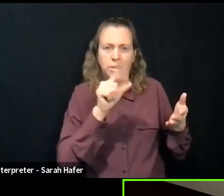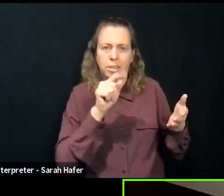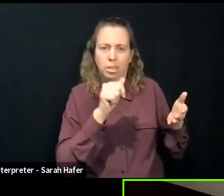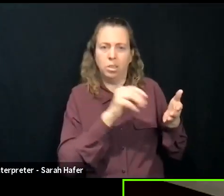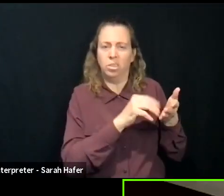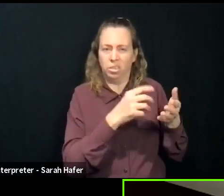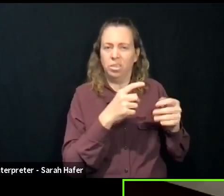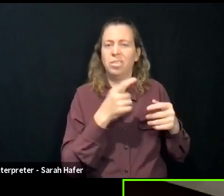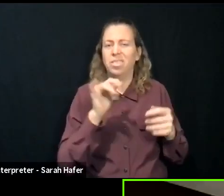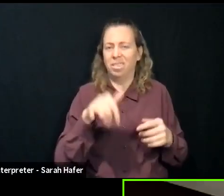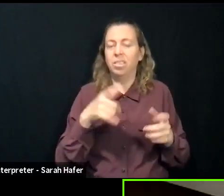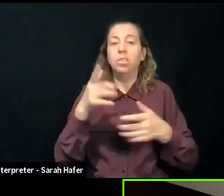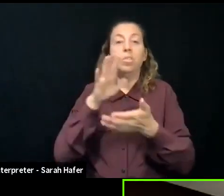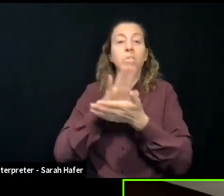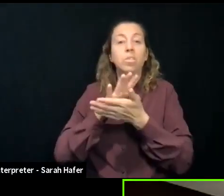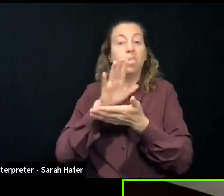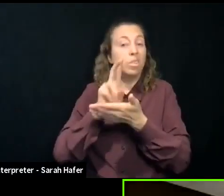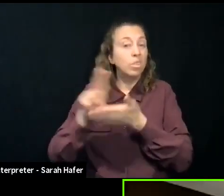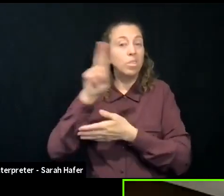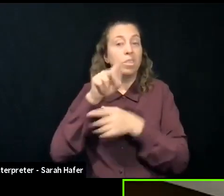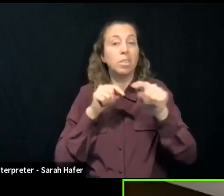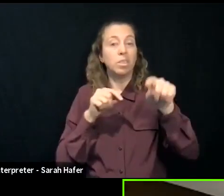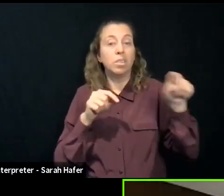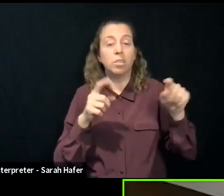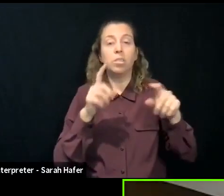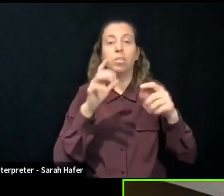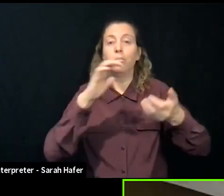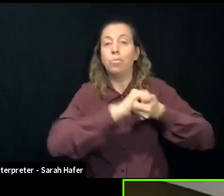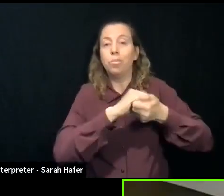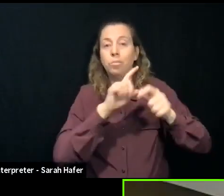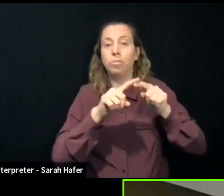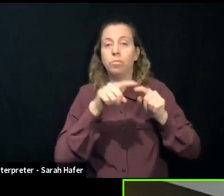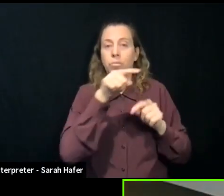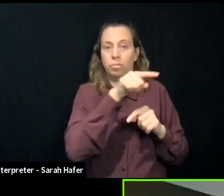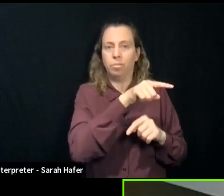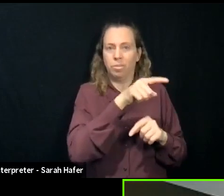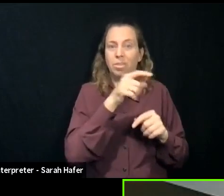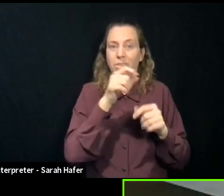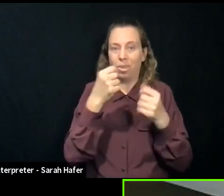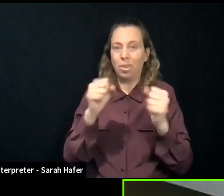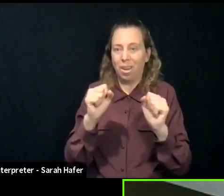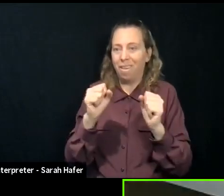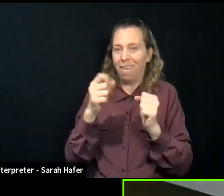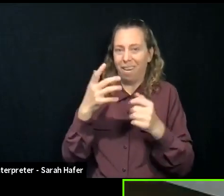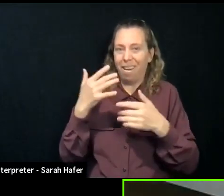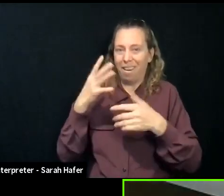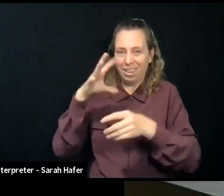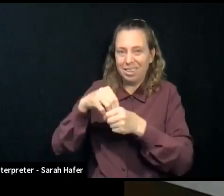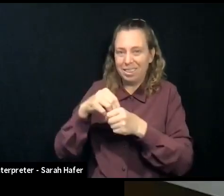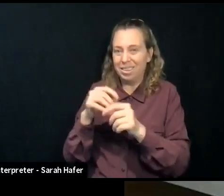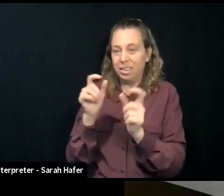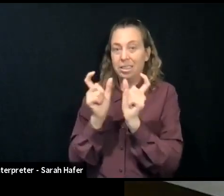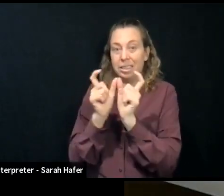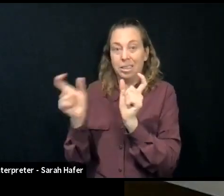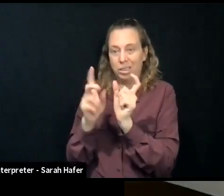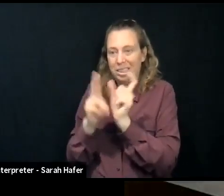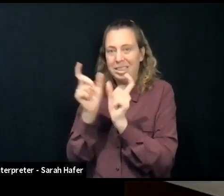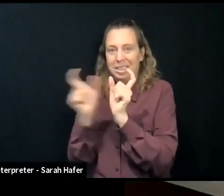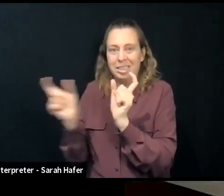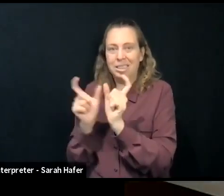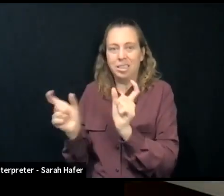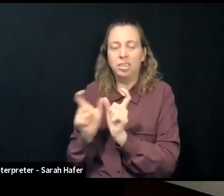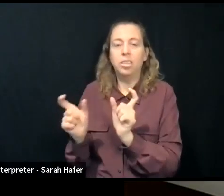sequence everything they have. And I wonder if Dr. Messer would speak about what OHSU is doing. Yeah, so